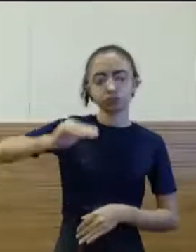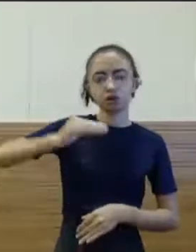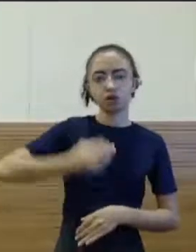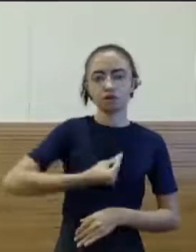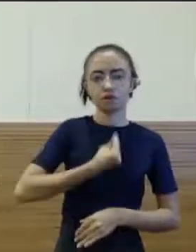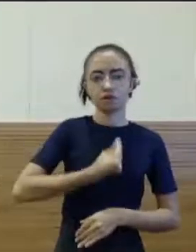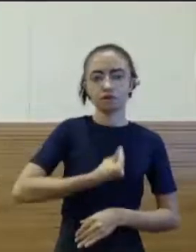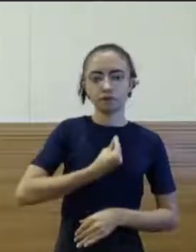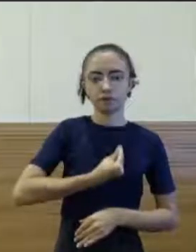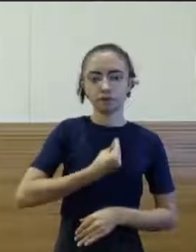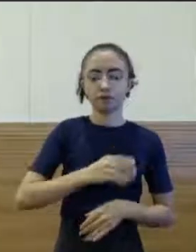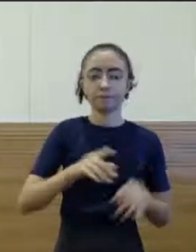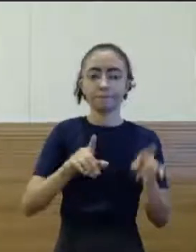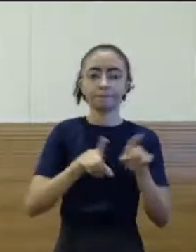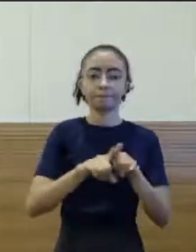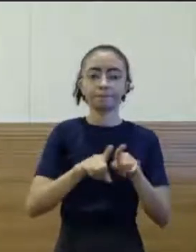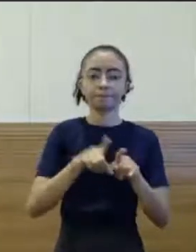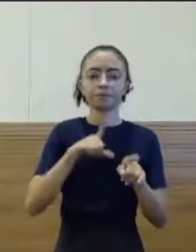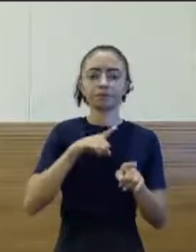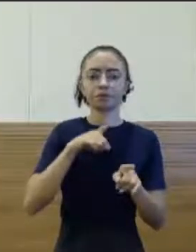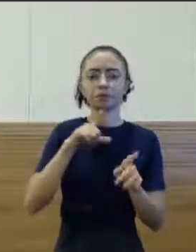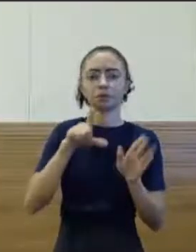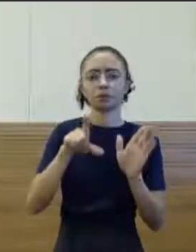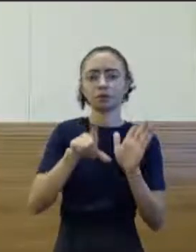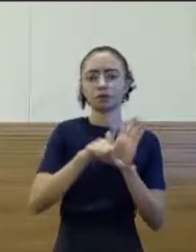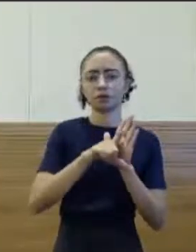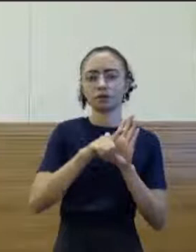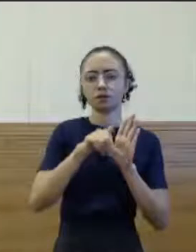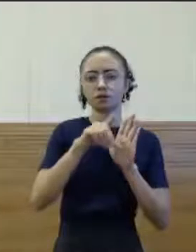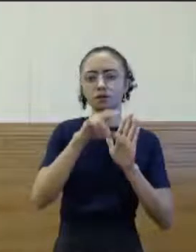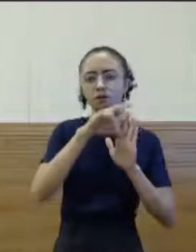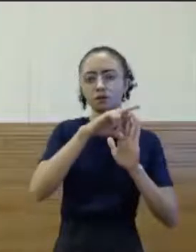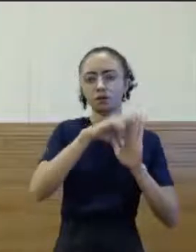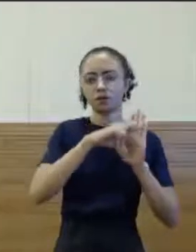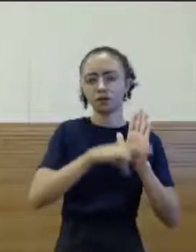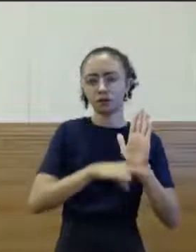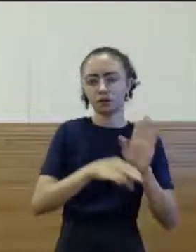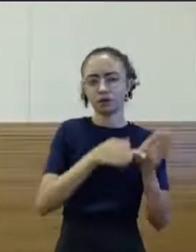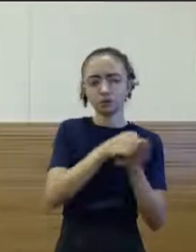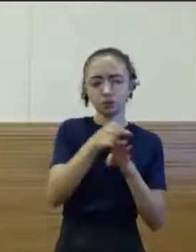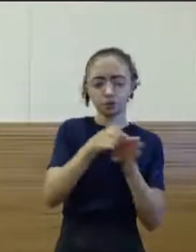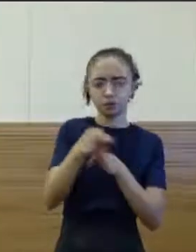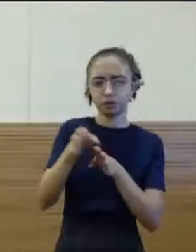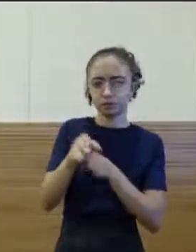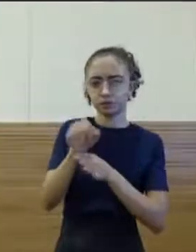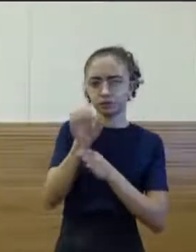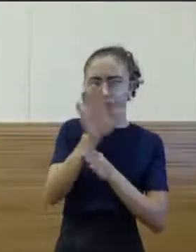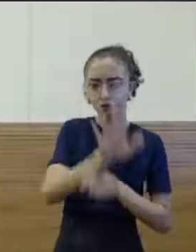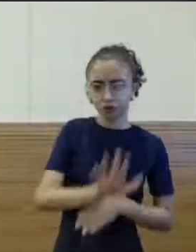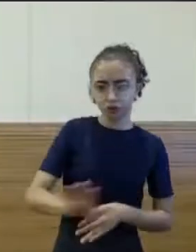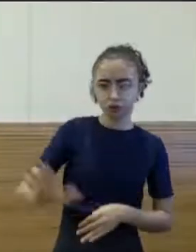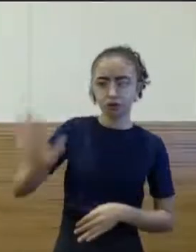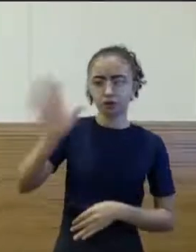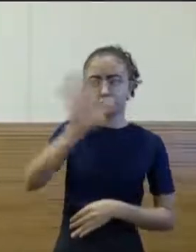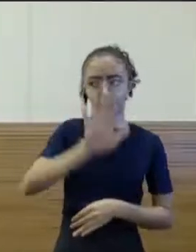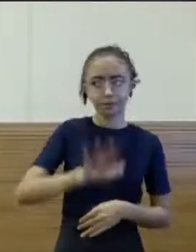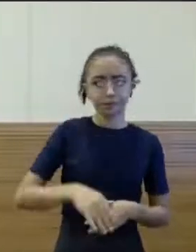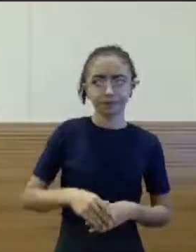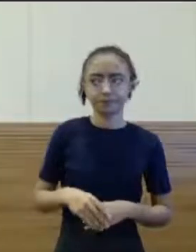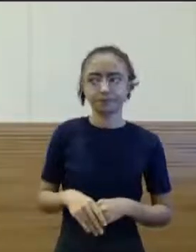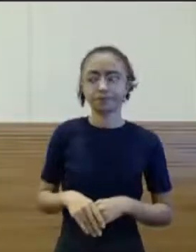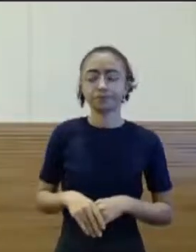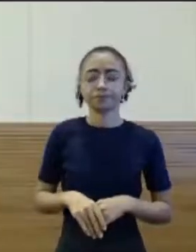so we talked about the guidelines. Well, the interpretation apologizes. The sound is breaking a little bit.